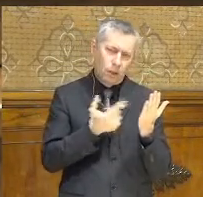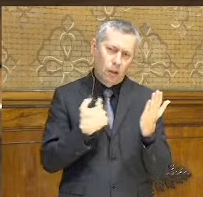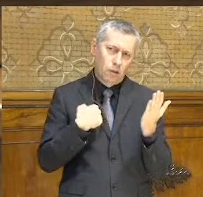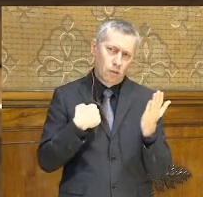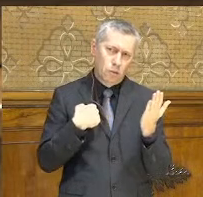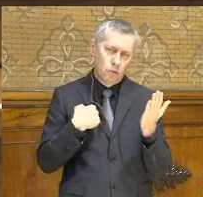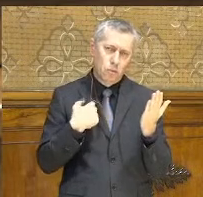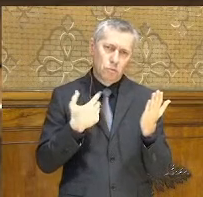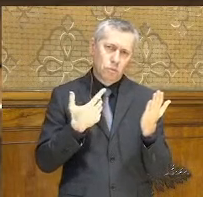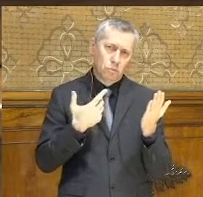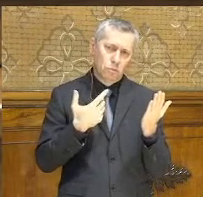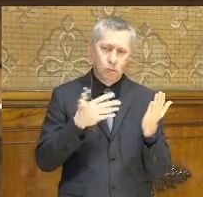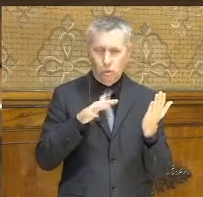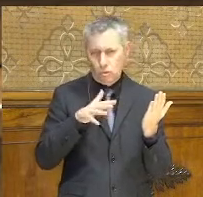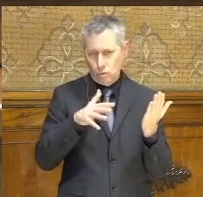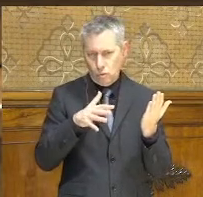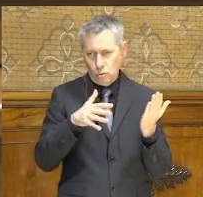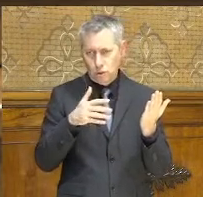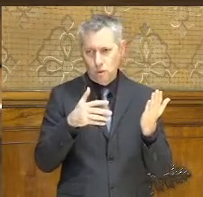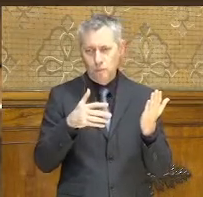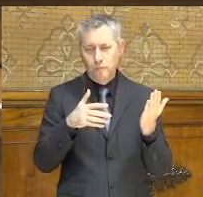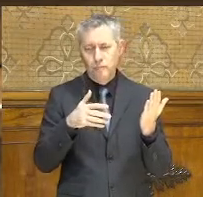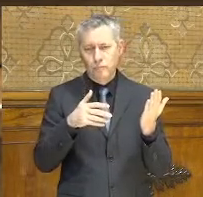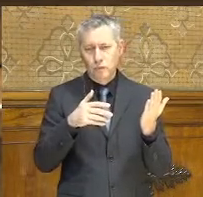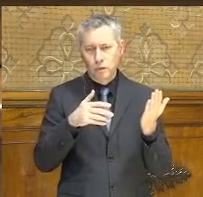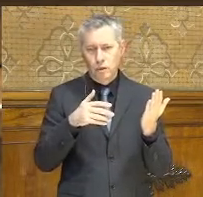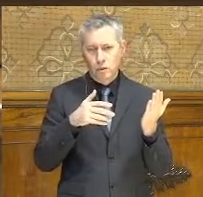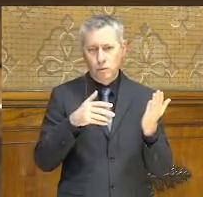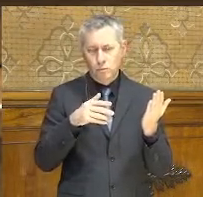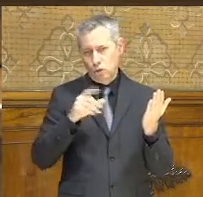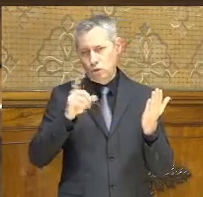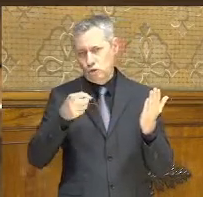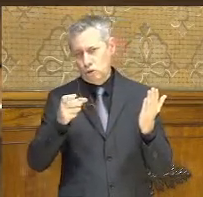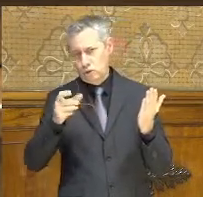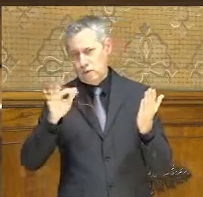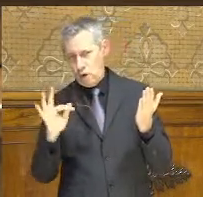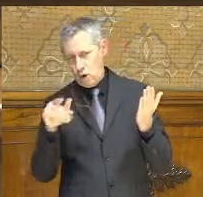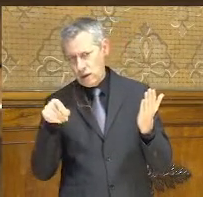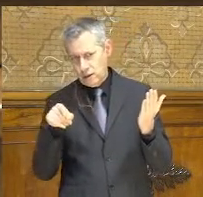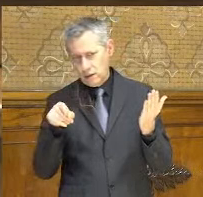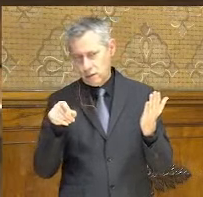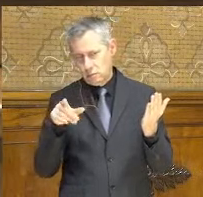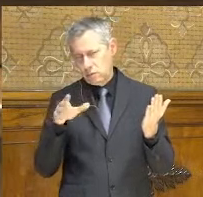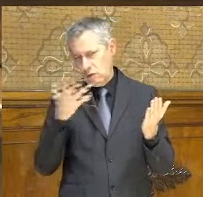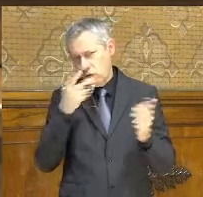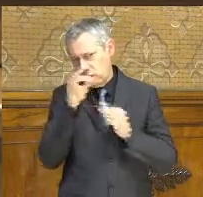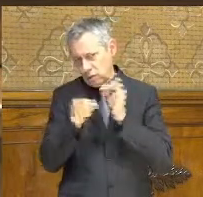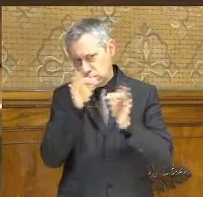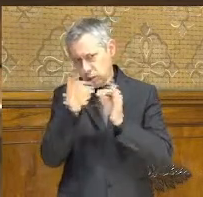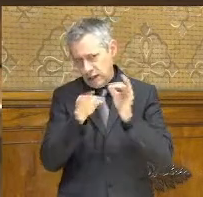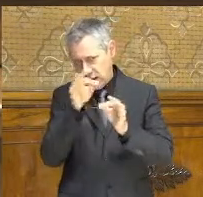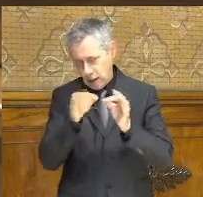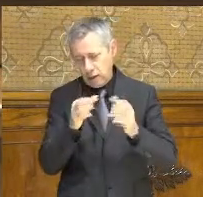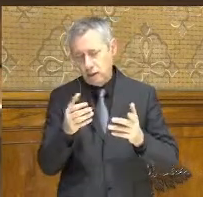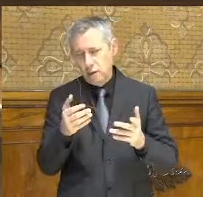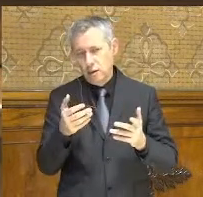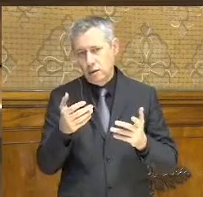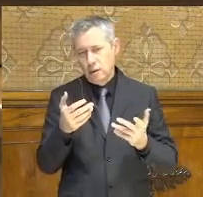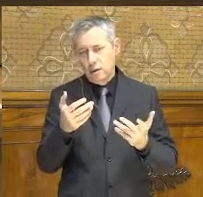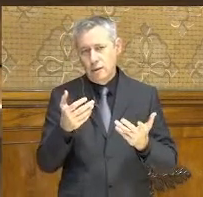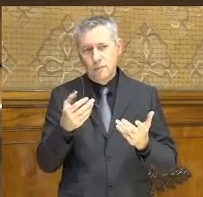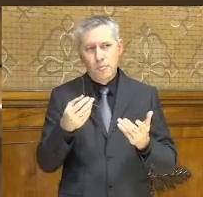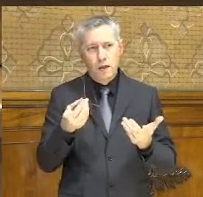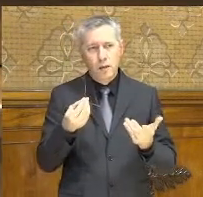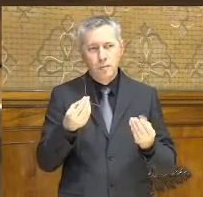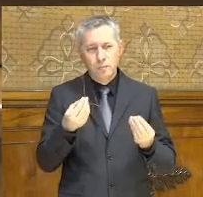was editing, I edited it 2 hours before giving it, but I edited it here, which is why the aesthetic